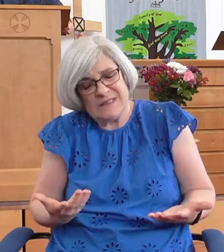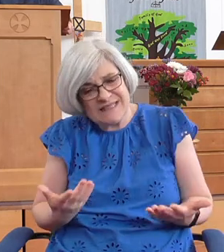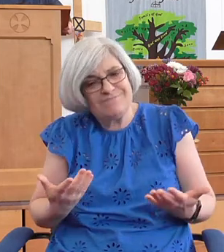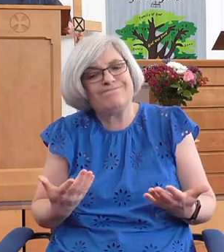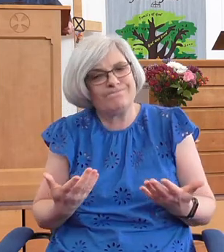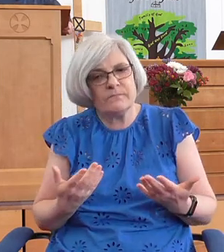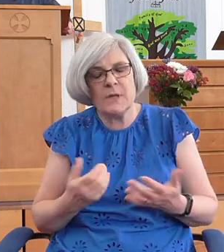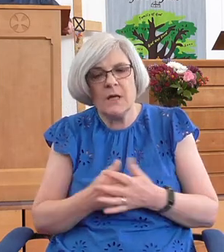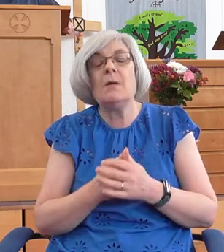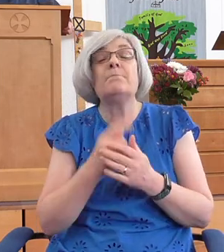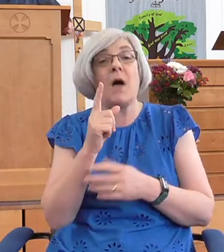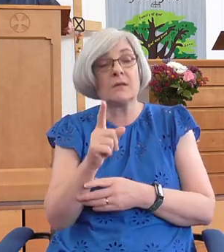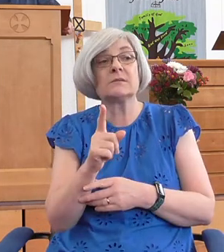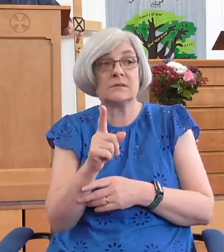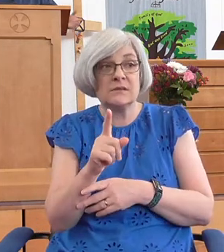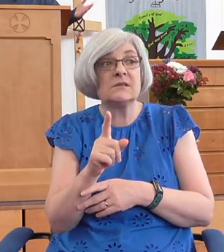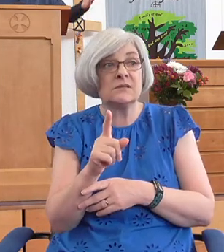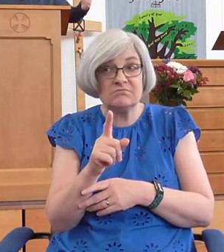that he could,